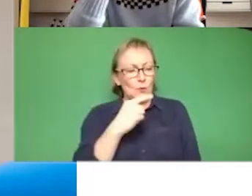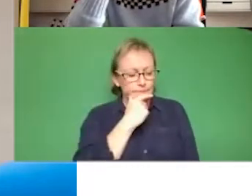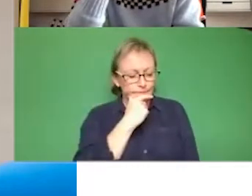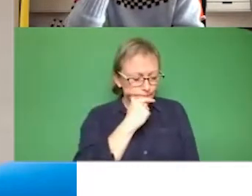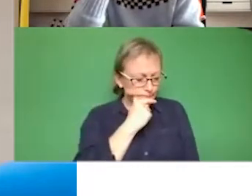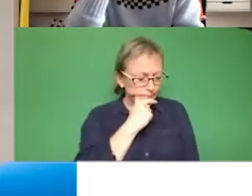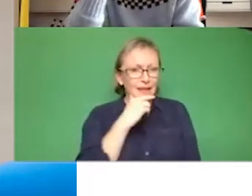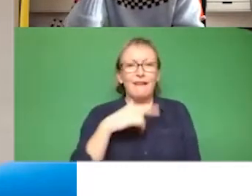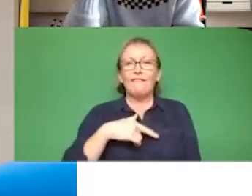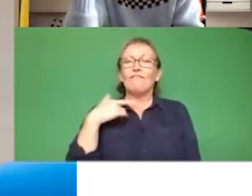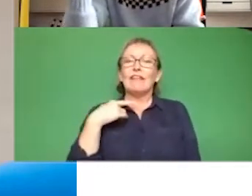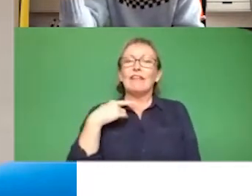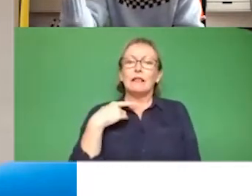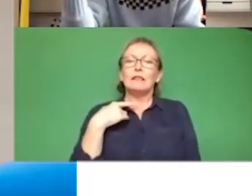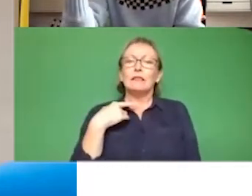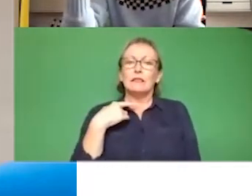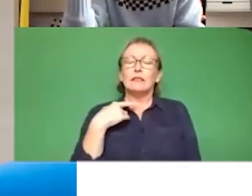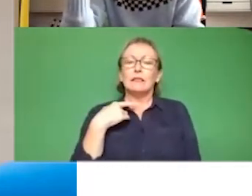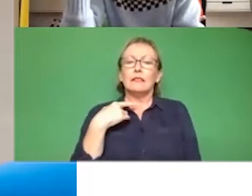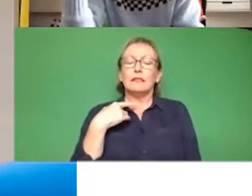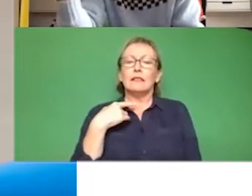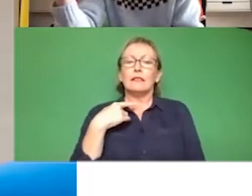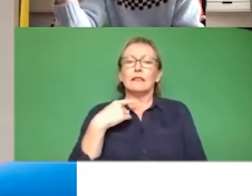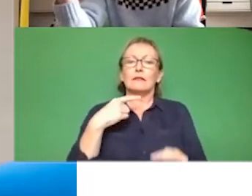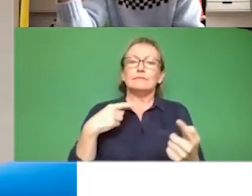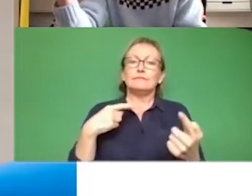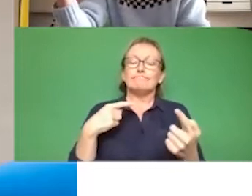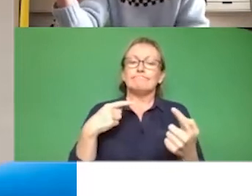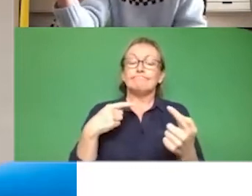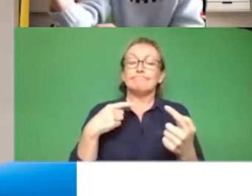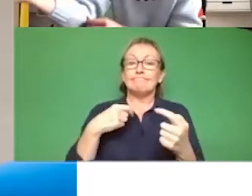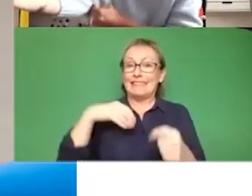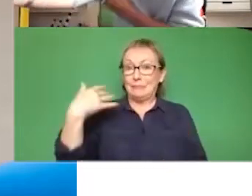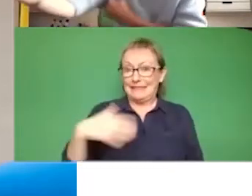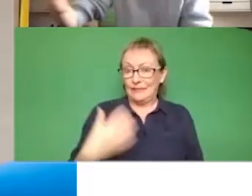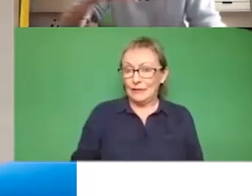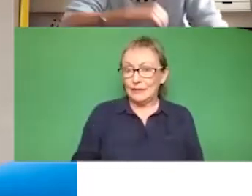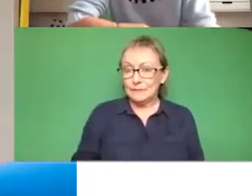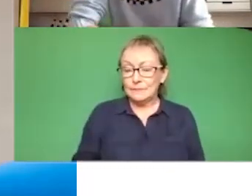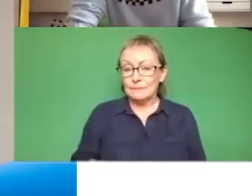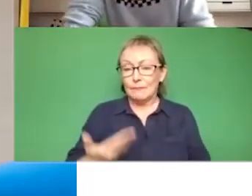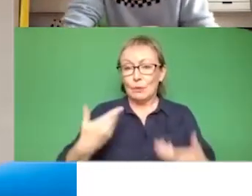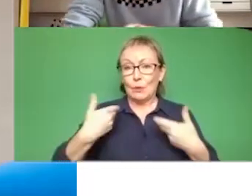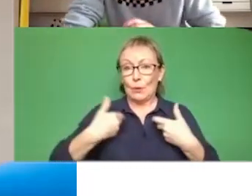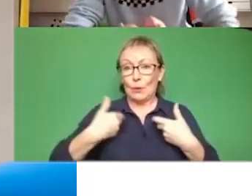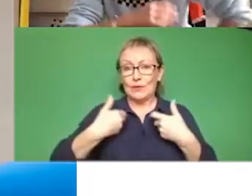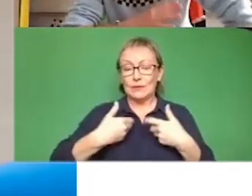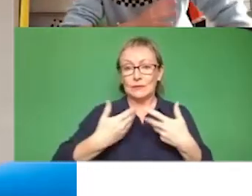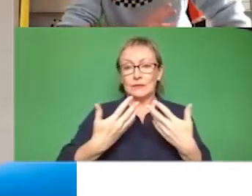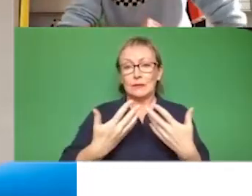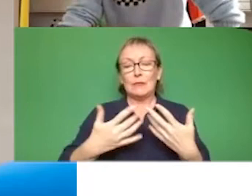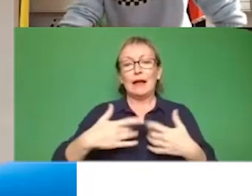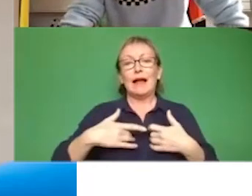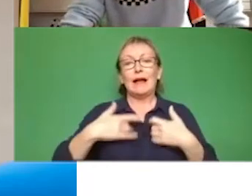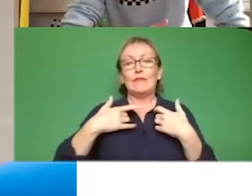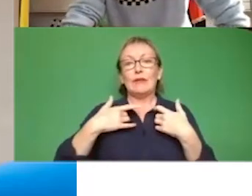feel that obviously we're at the high end of it. They're expensive pieces, but if you know, I've of the feeling that if you can invest in